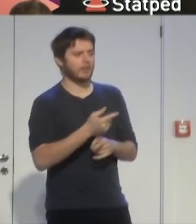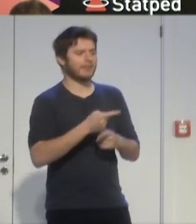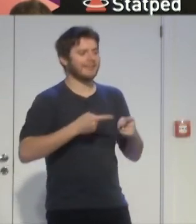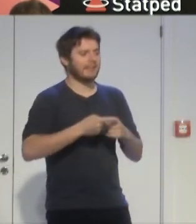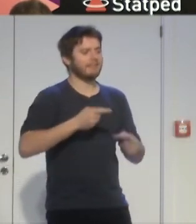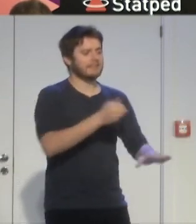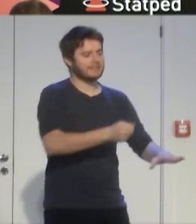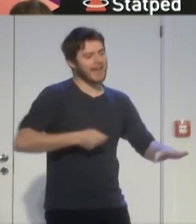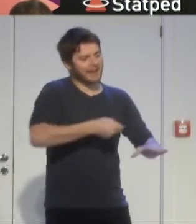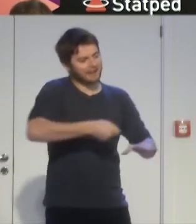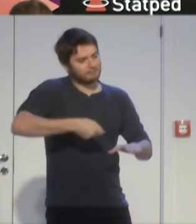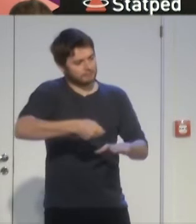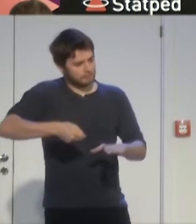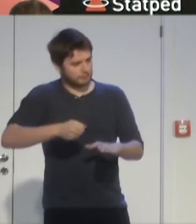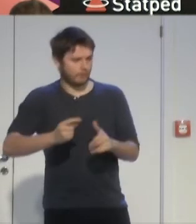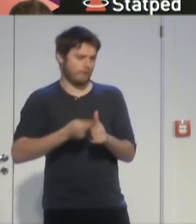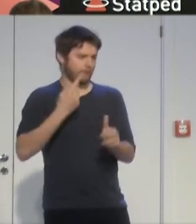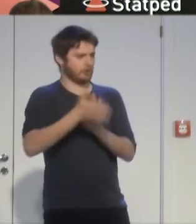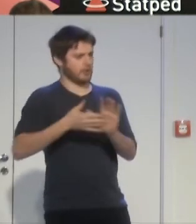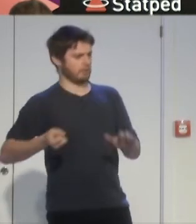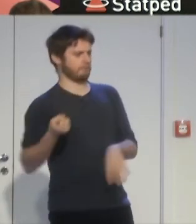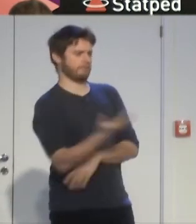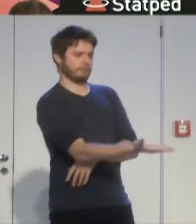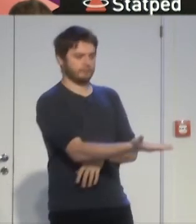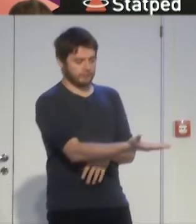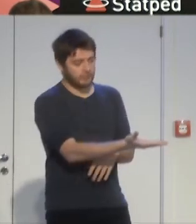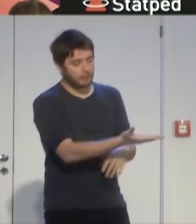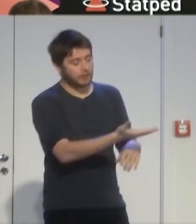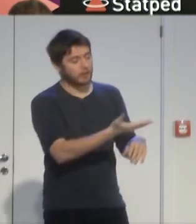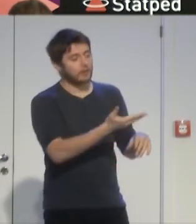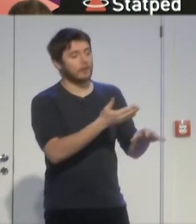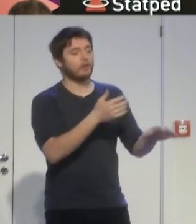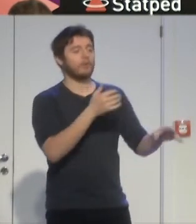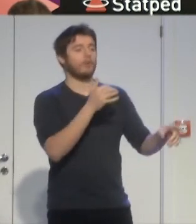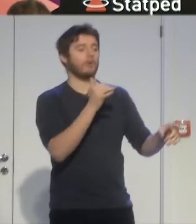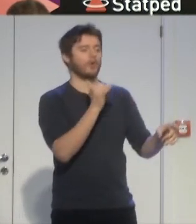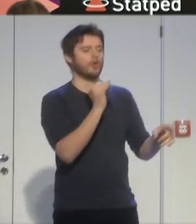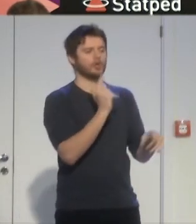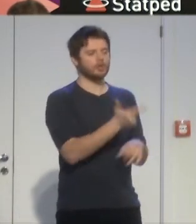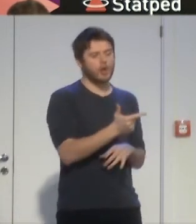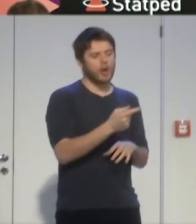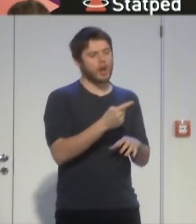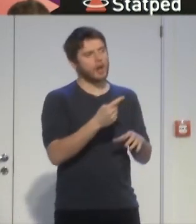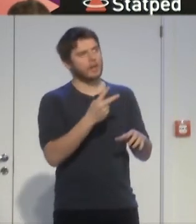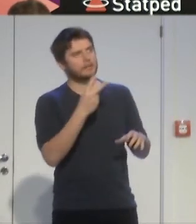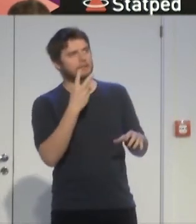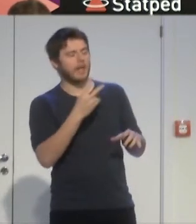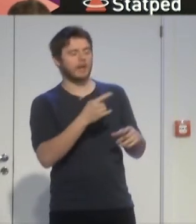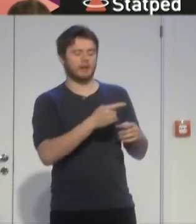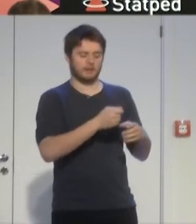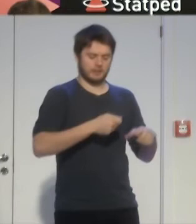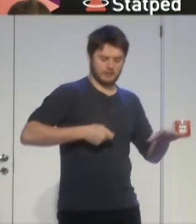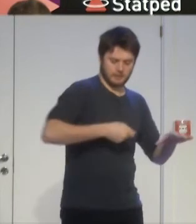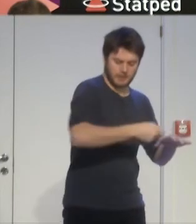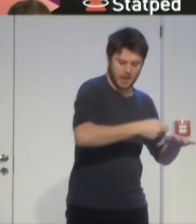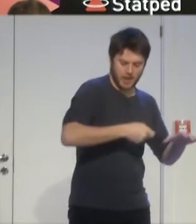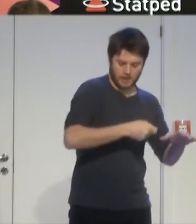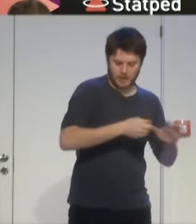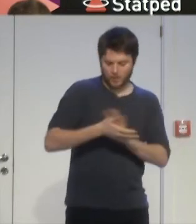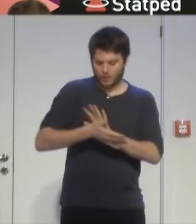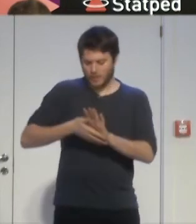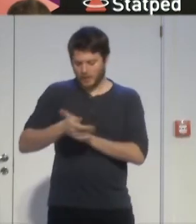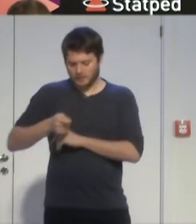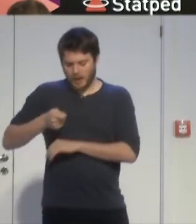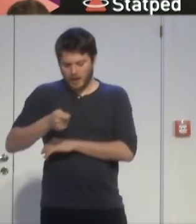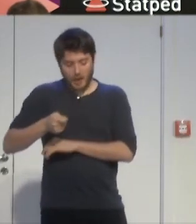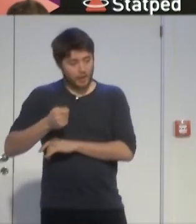knife. And she, because of the similarity of the cutting with the knife, when she made it